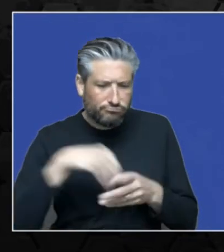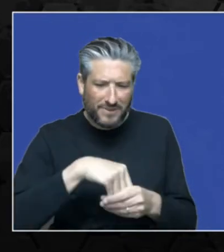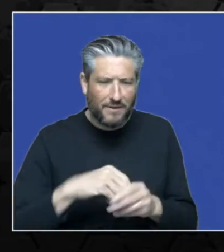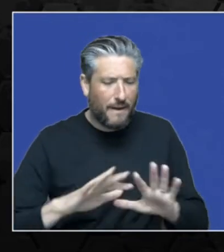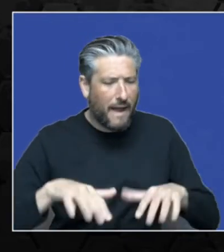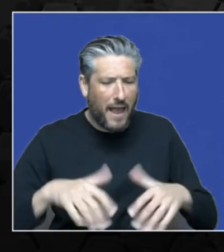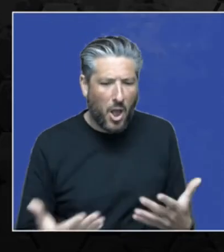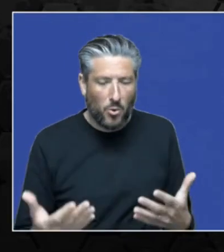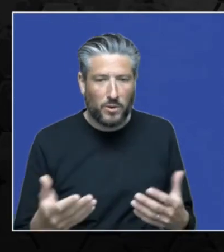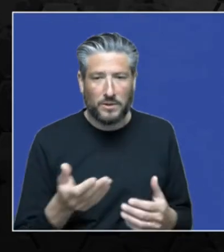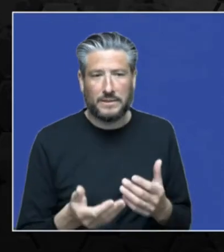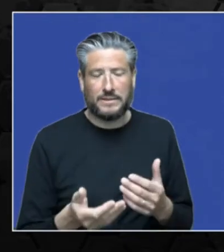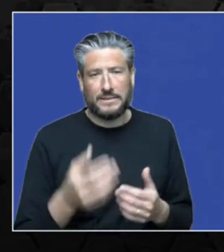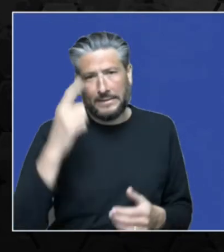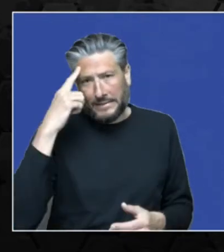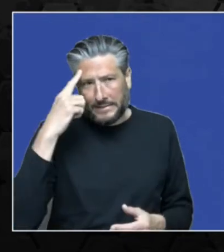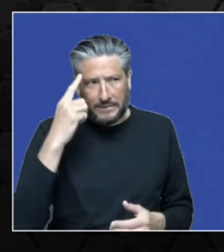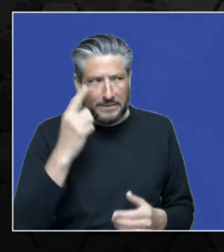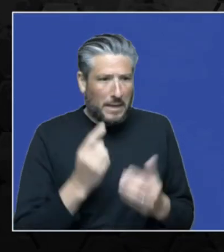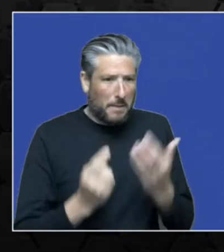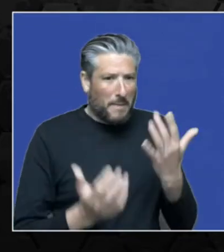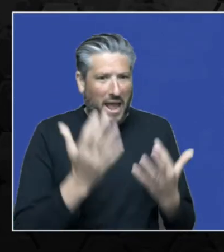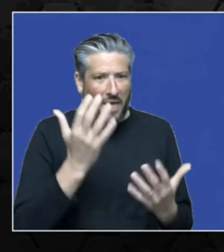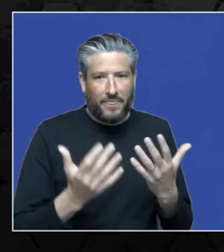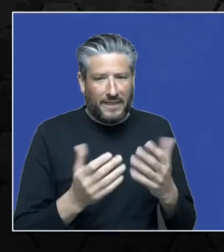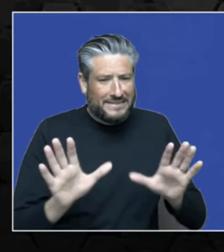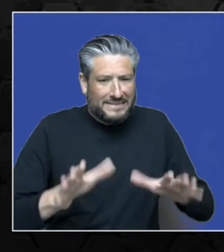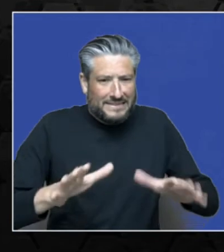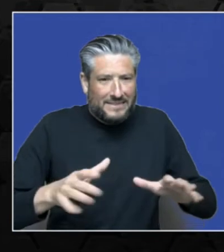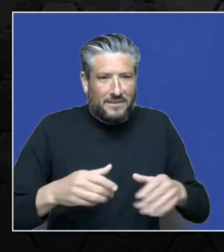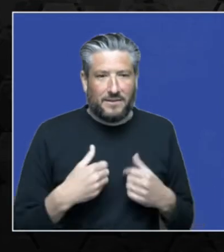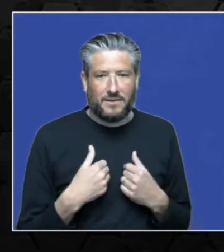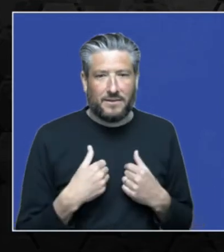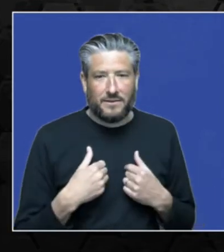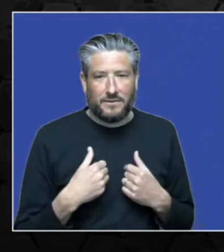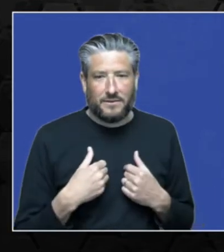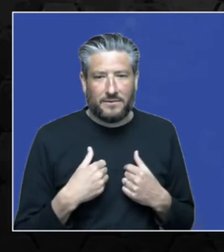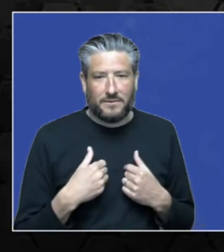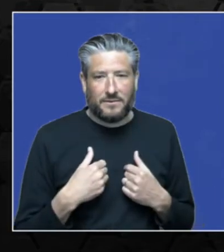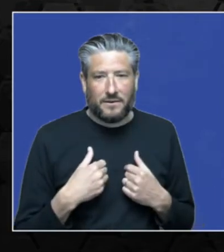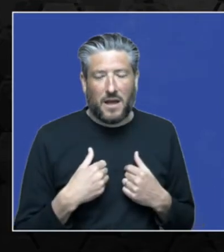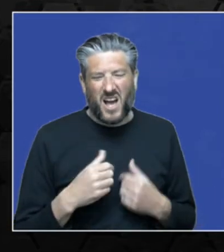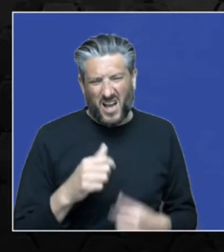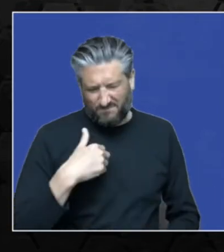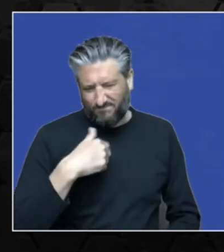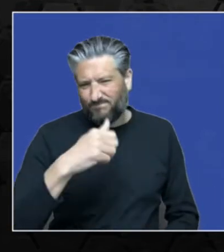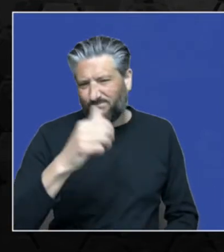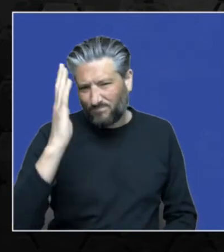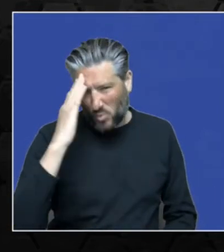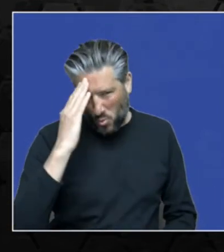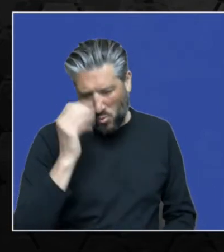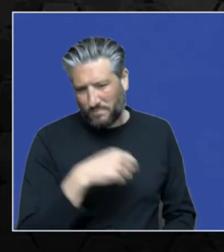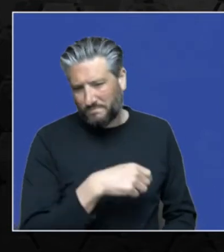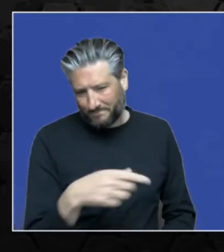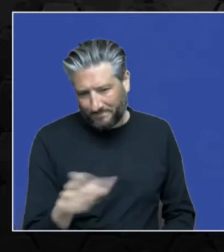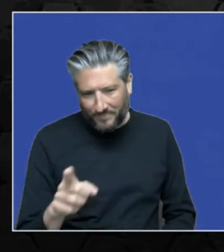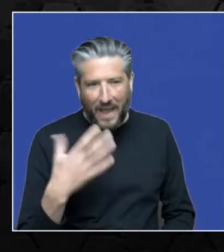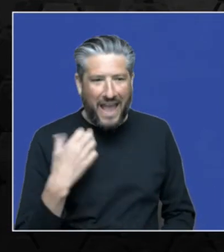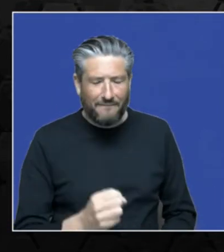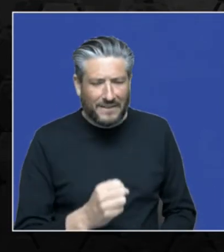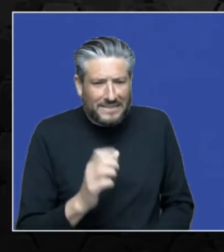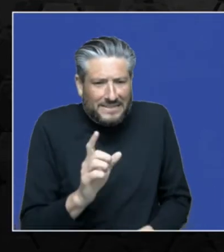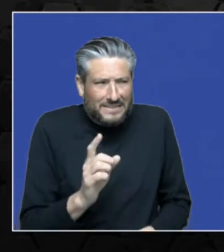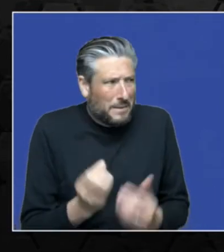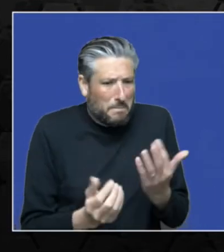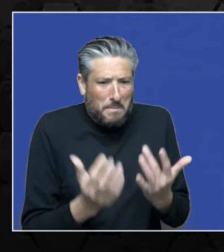and stuff? So I totally understand this particular question that many people share with us. And the answer to that question is